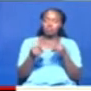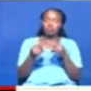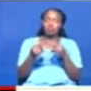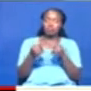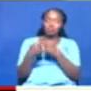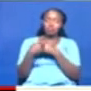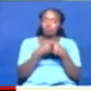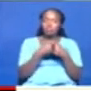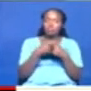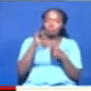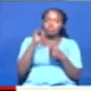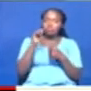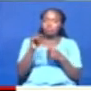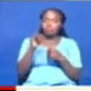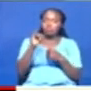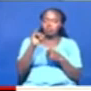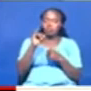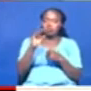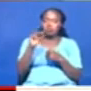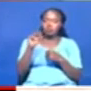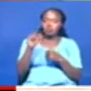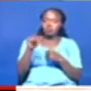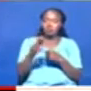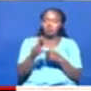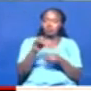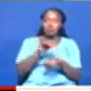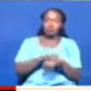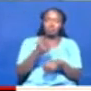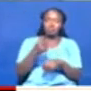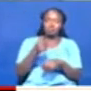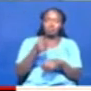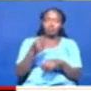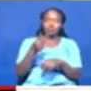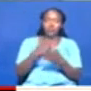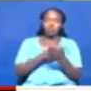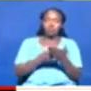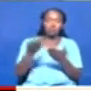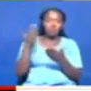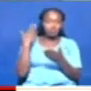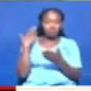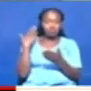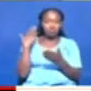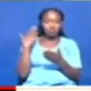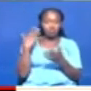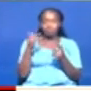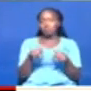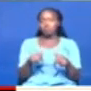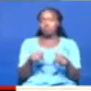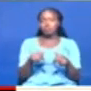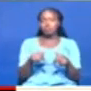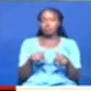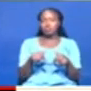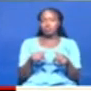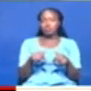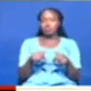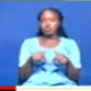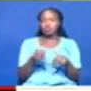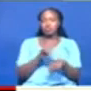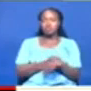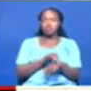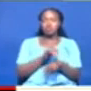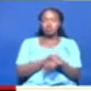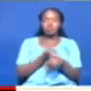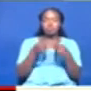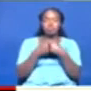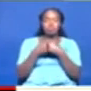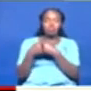which was quite good for us for the last 2 weeks. So I mean, today for me it was a good match. A